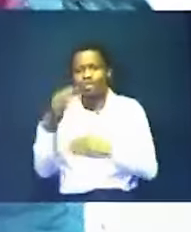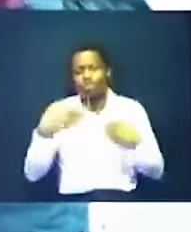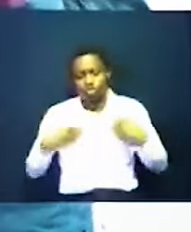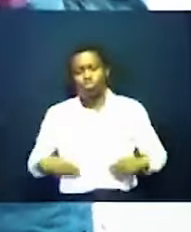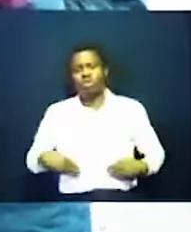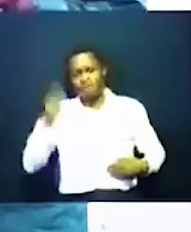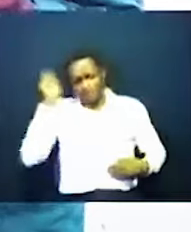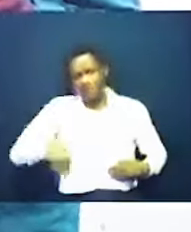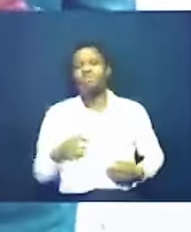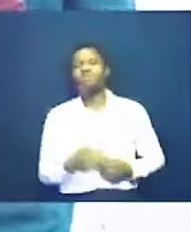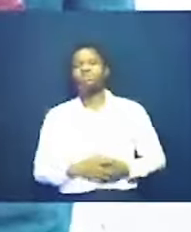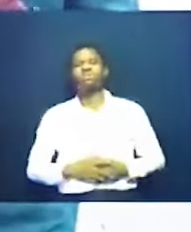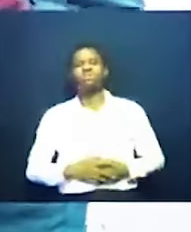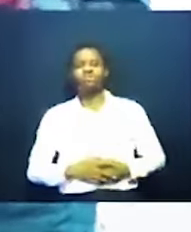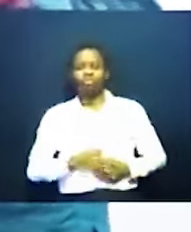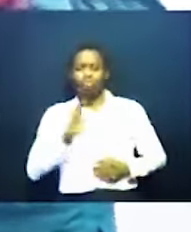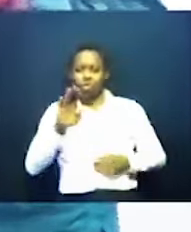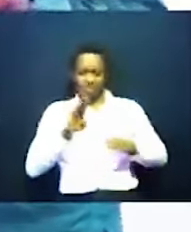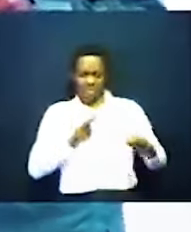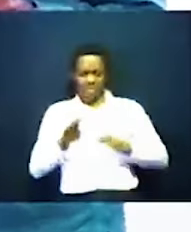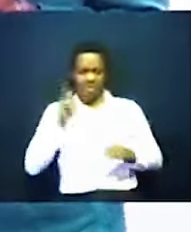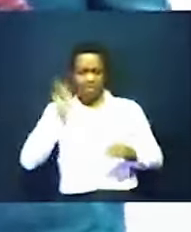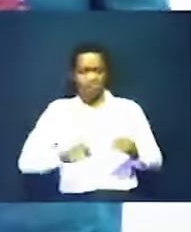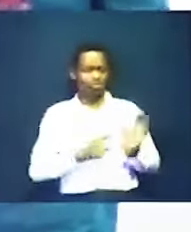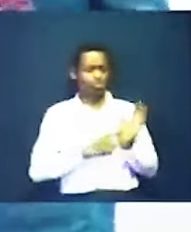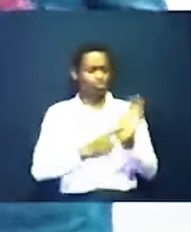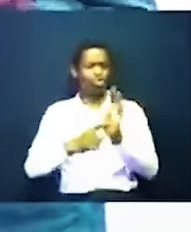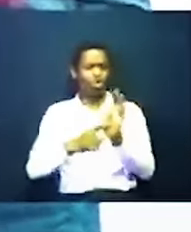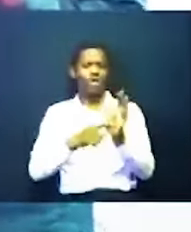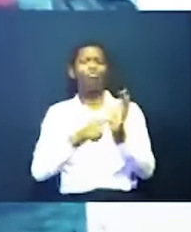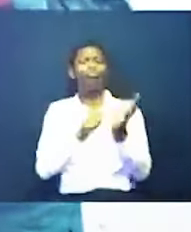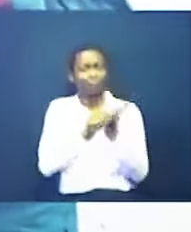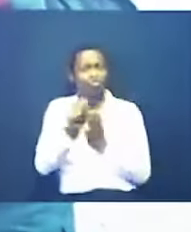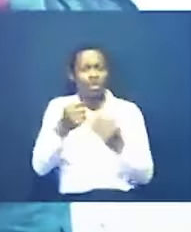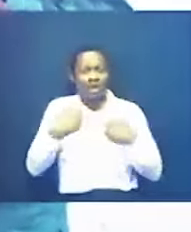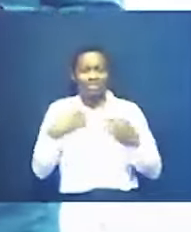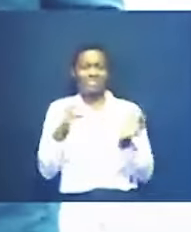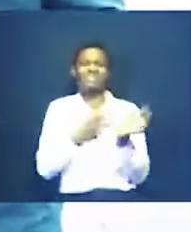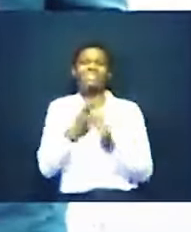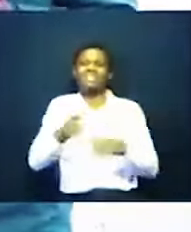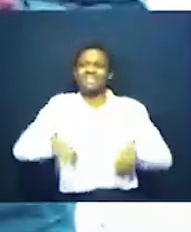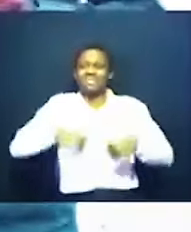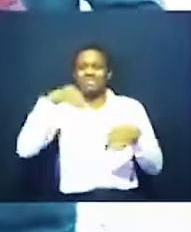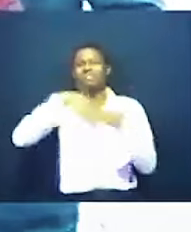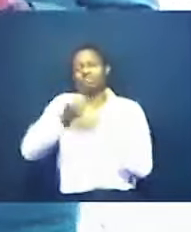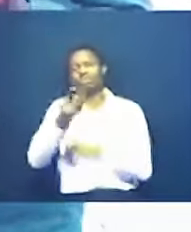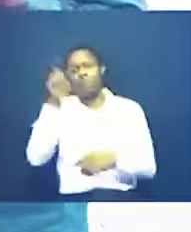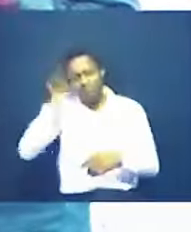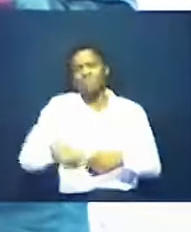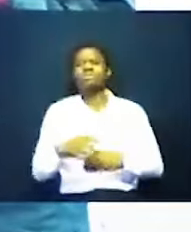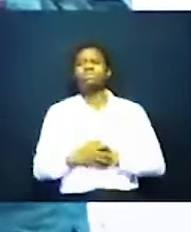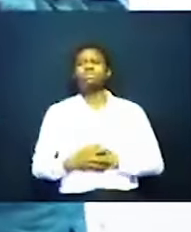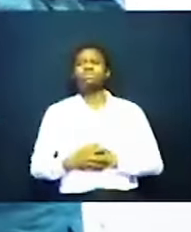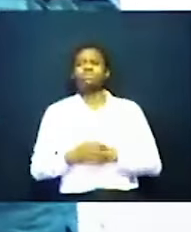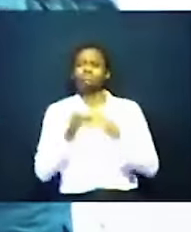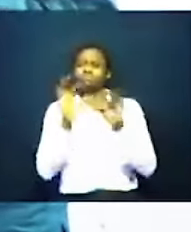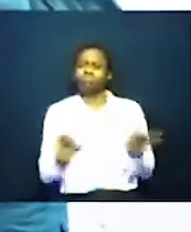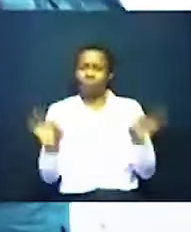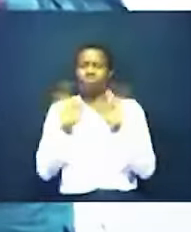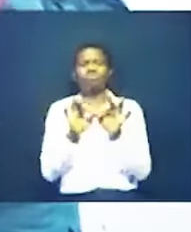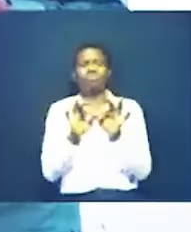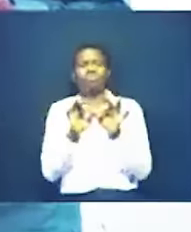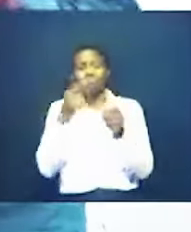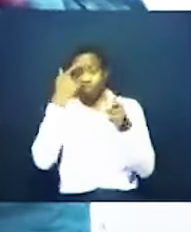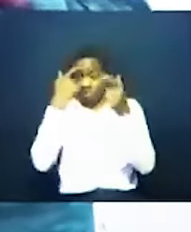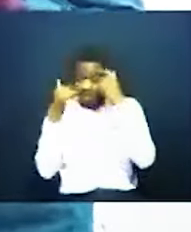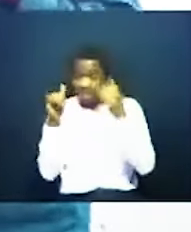wabrabom ana onipaduam o se da yeso ewurade yesu wo no ewo ye nipaduam enam na yesu nkwa no